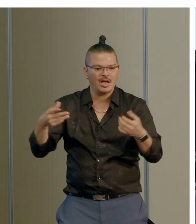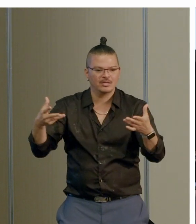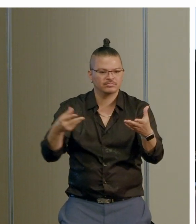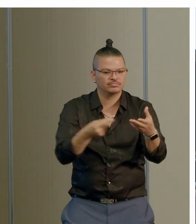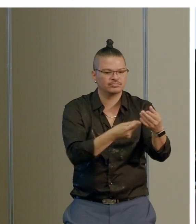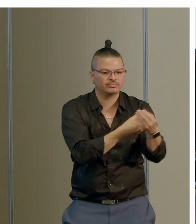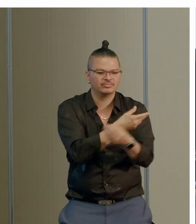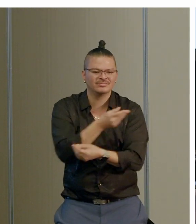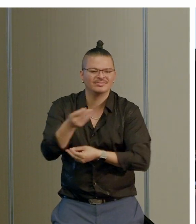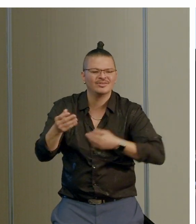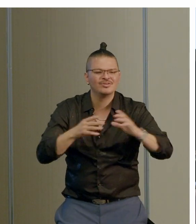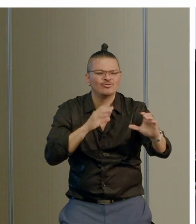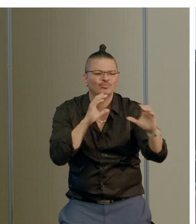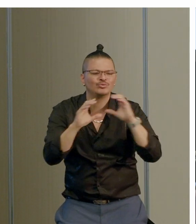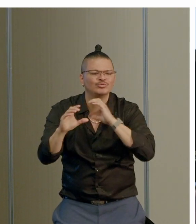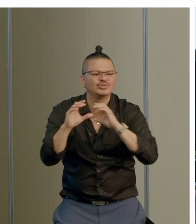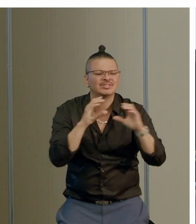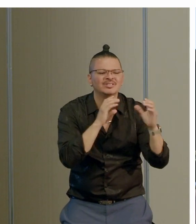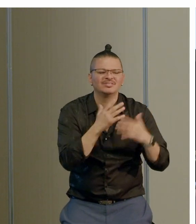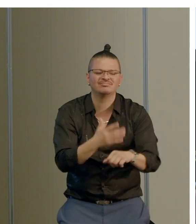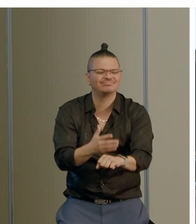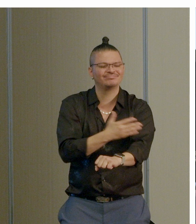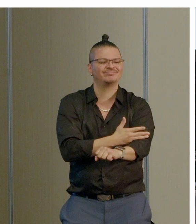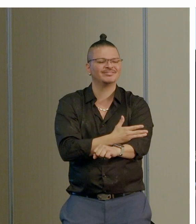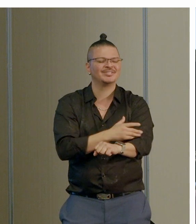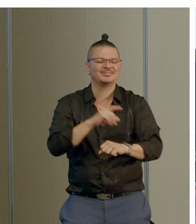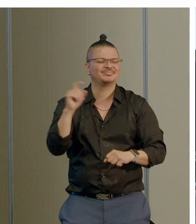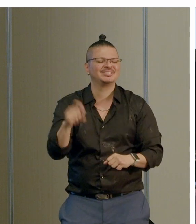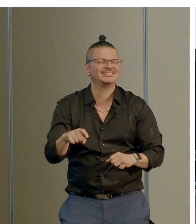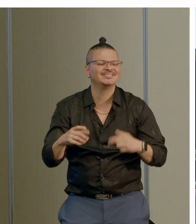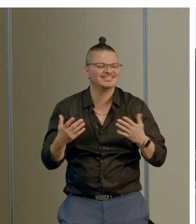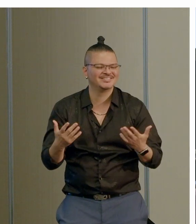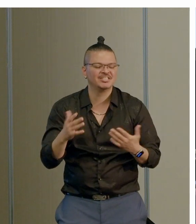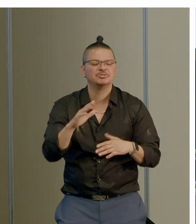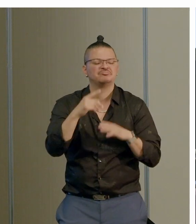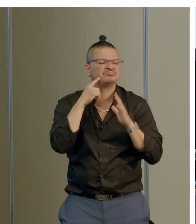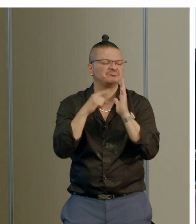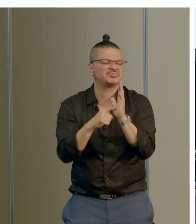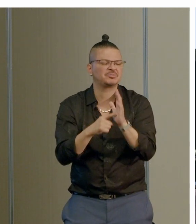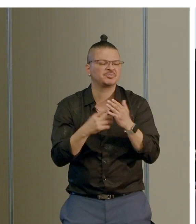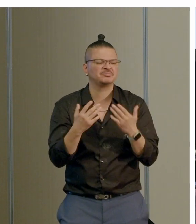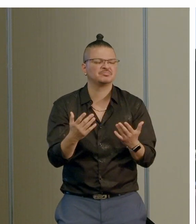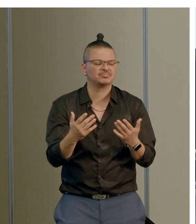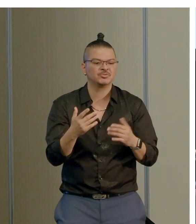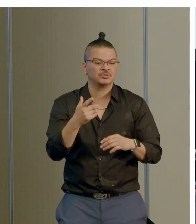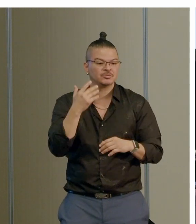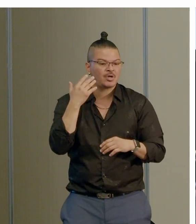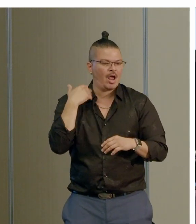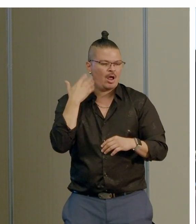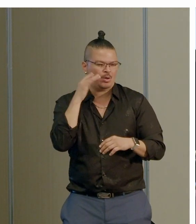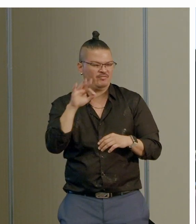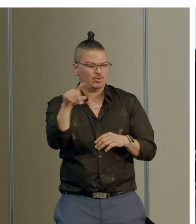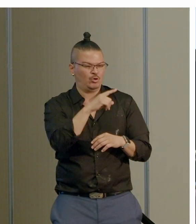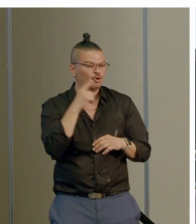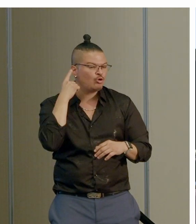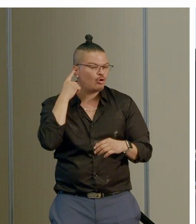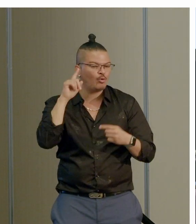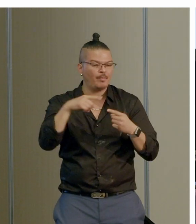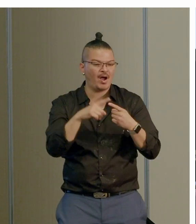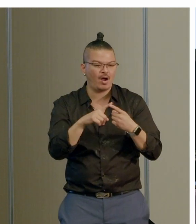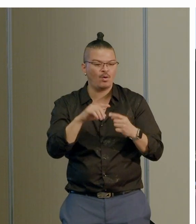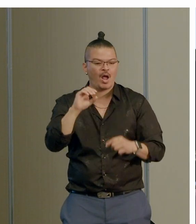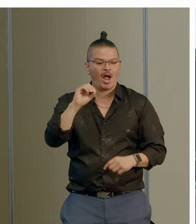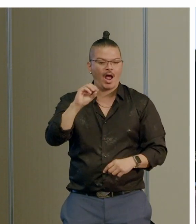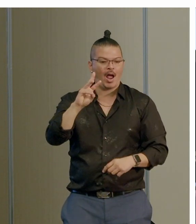that just improves things overall. Really quick case, I don't know how many of you have heard about Owl Labs, or you've seen the